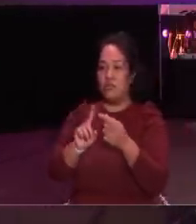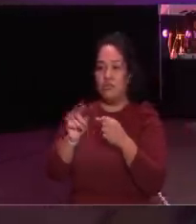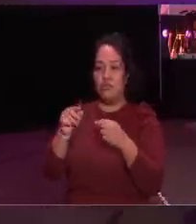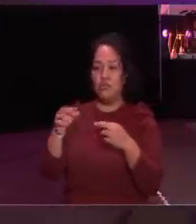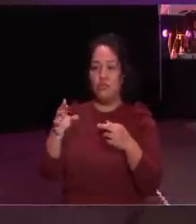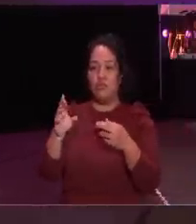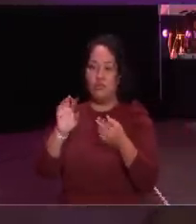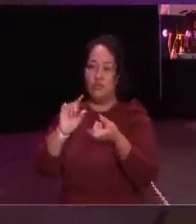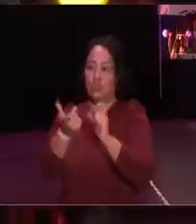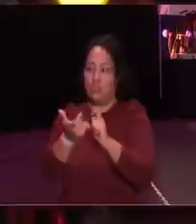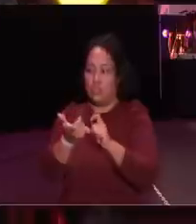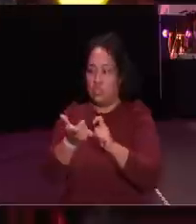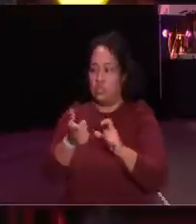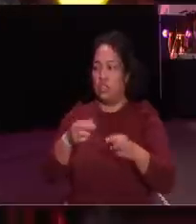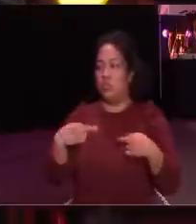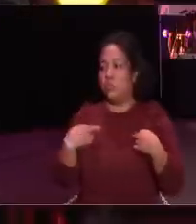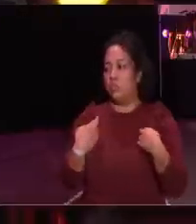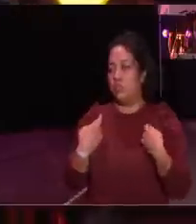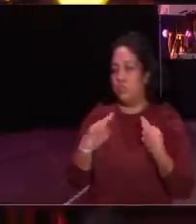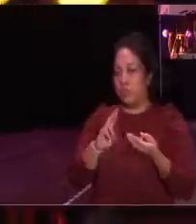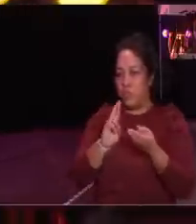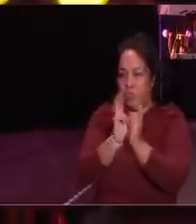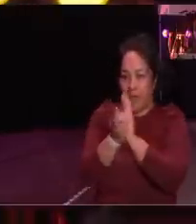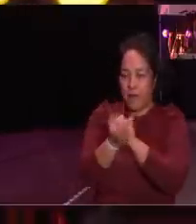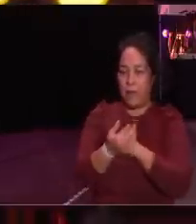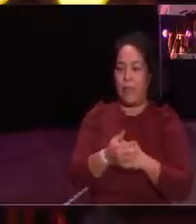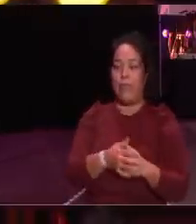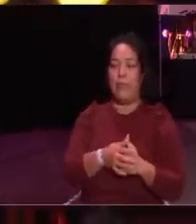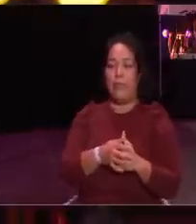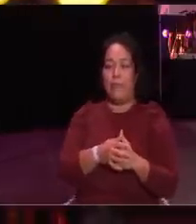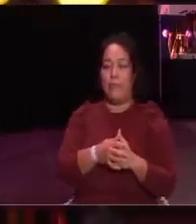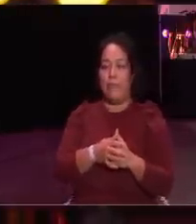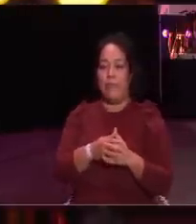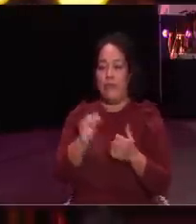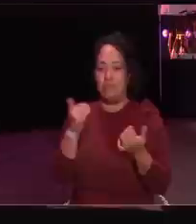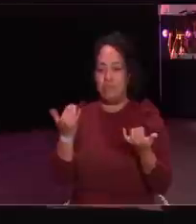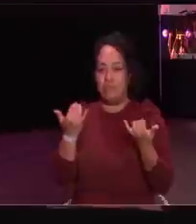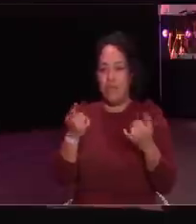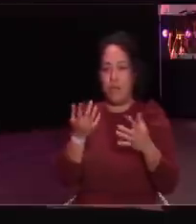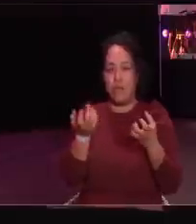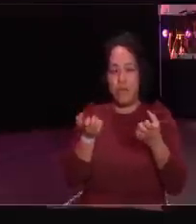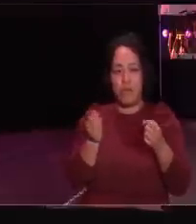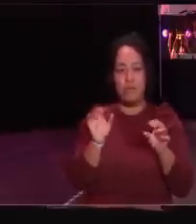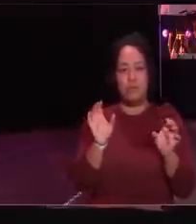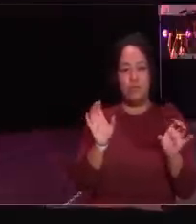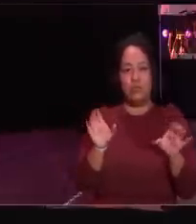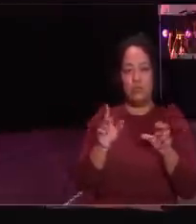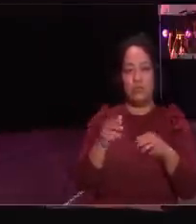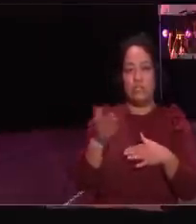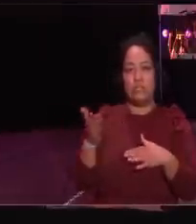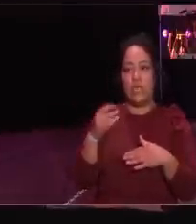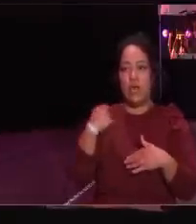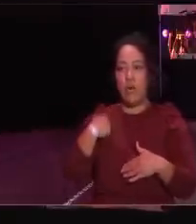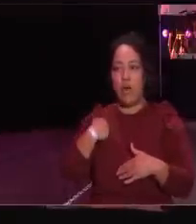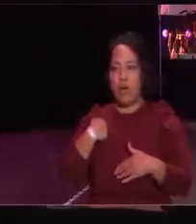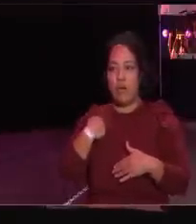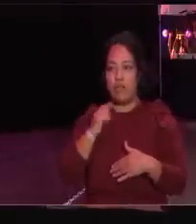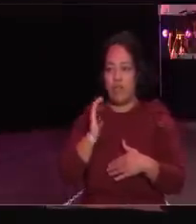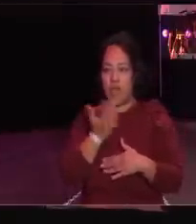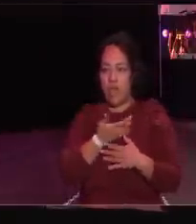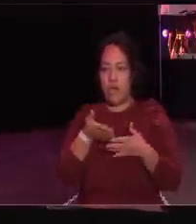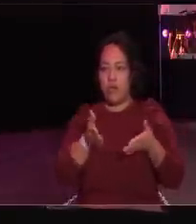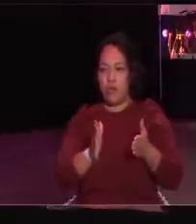Ahora queremos hacer las cosas a nuestra manera. Now we want to do things our way. Dios bendice cuando hacemos las cosas a